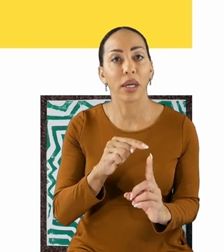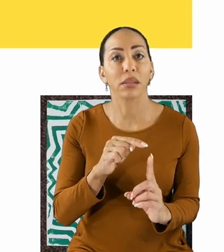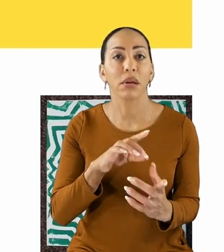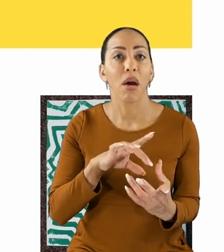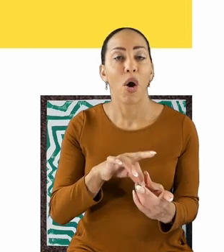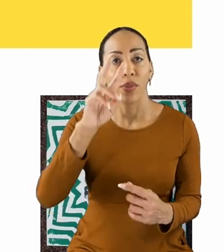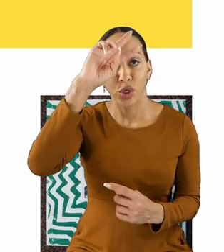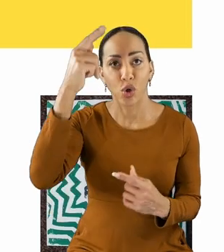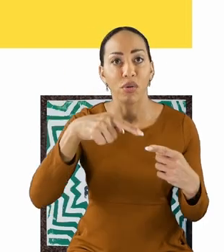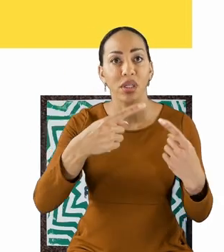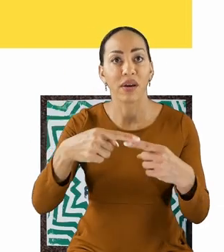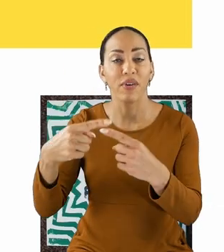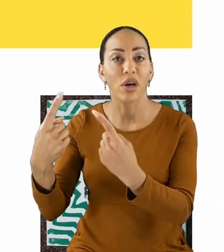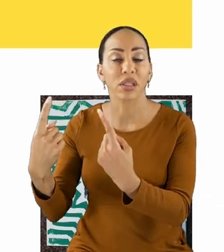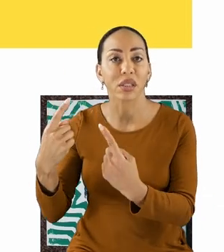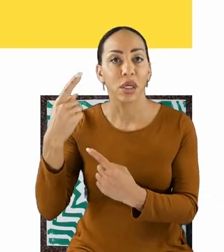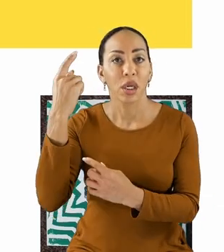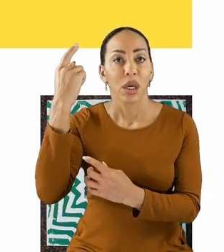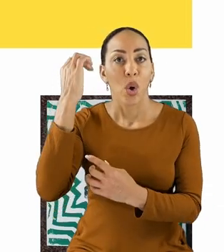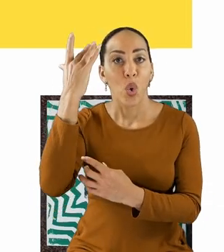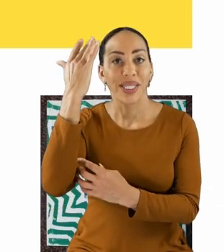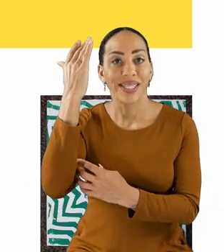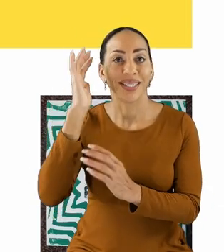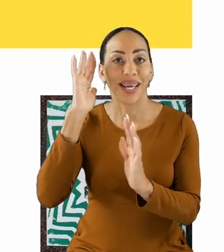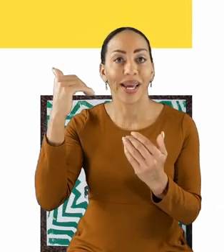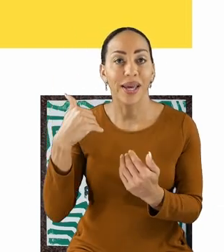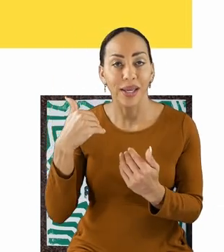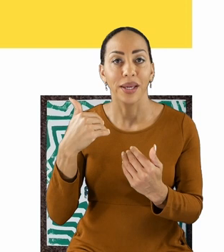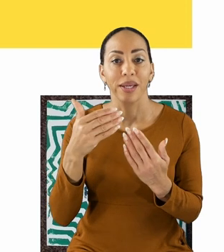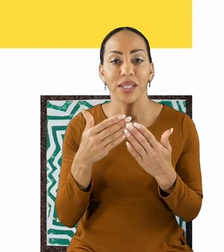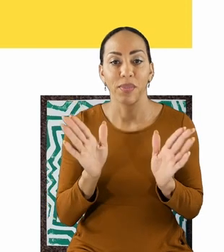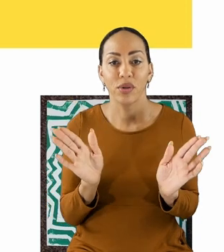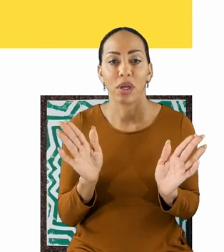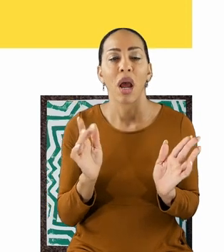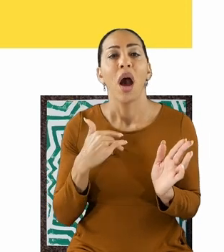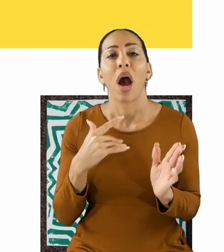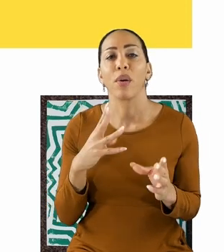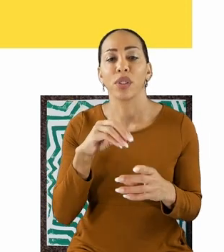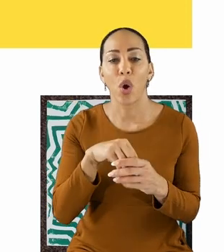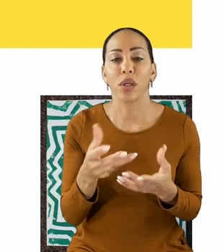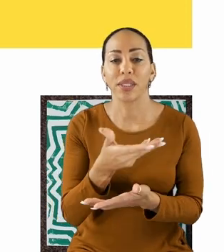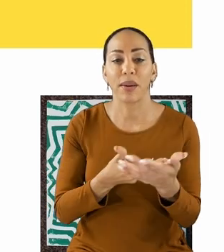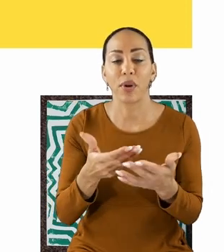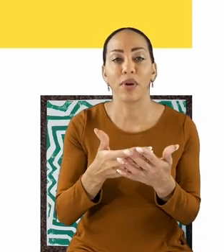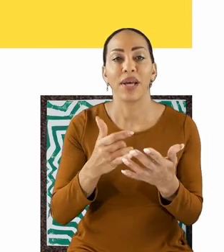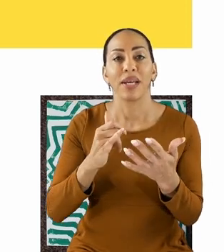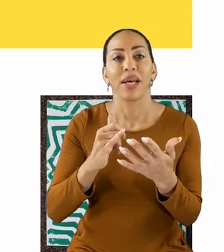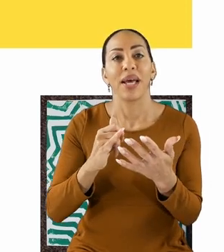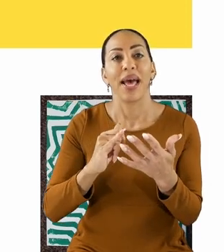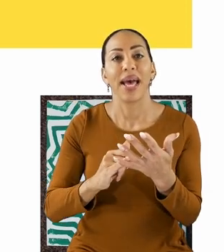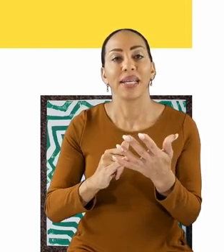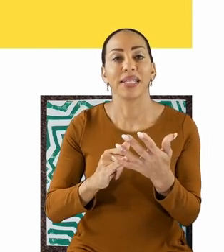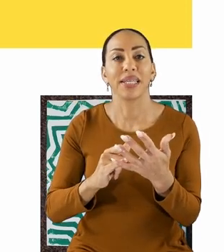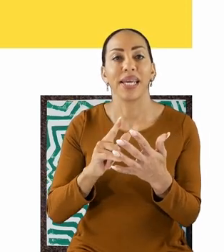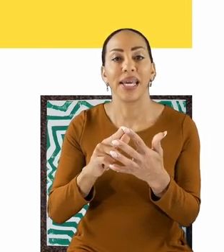health care plan in England are now identified as on the neurodiverse autistic spectrum. And I was at a seminar of